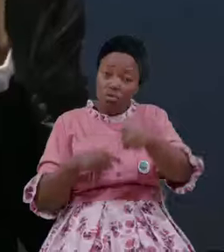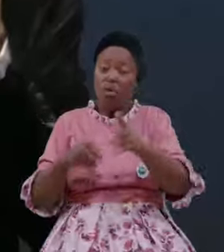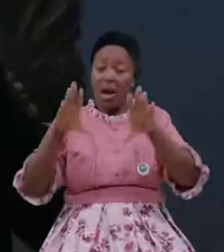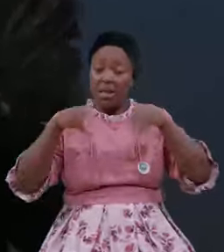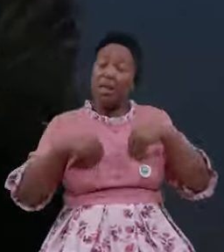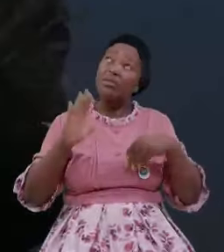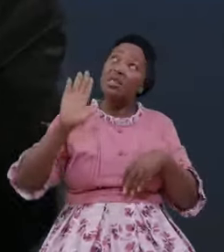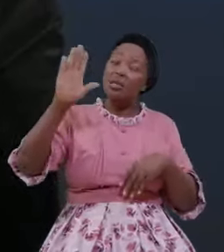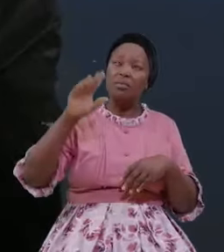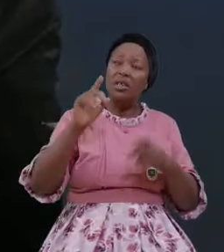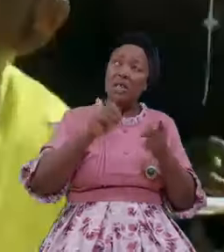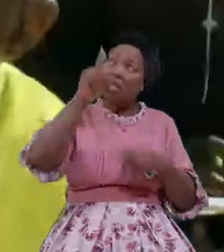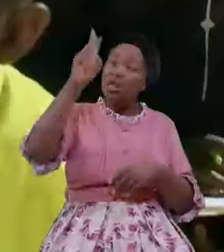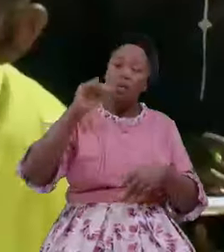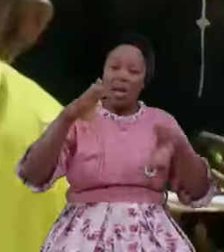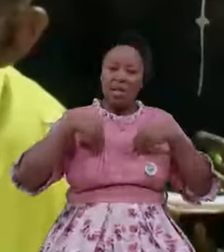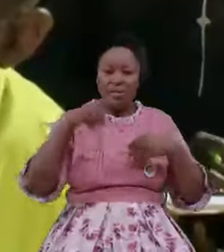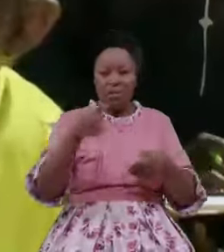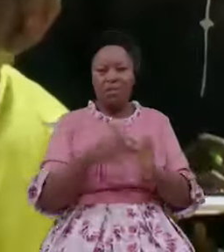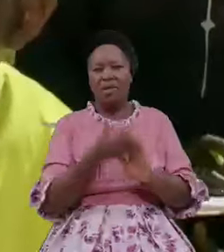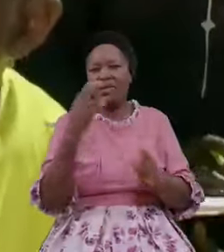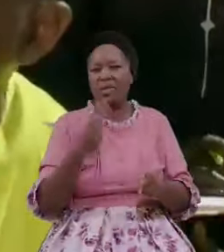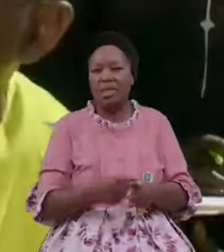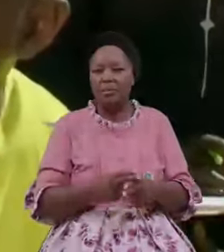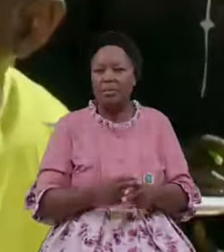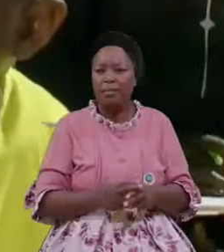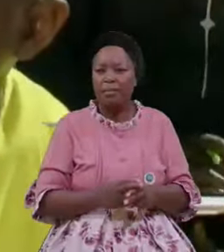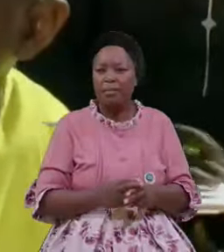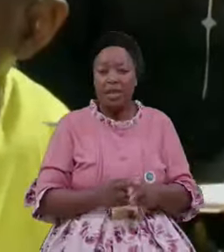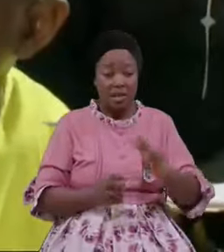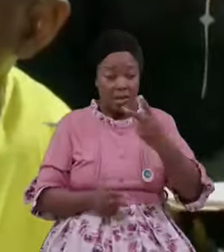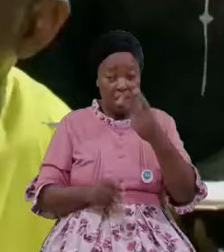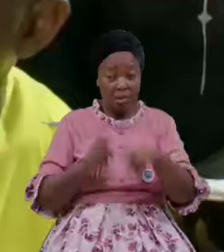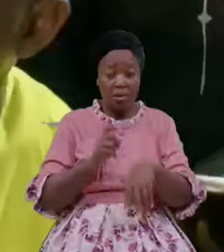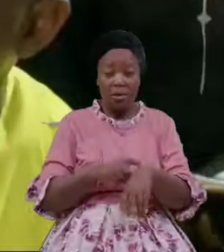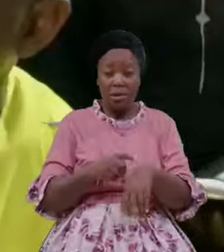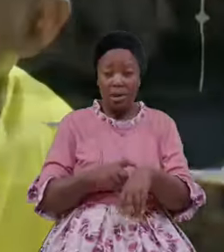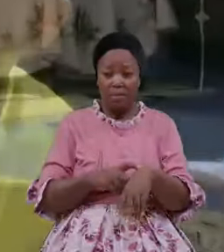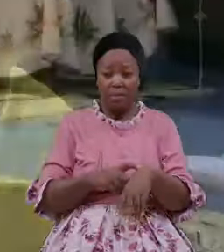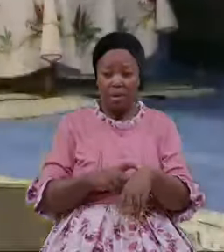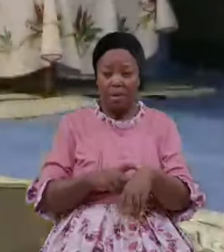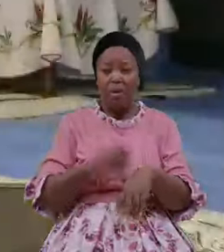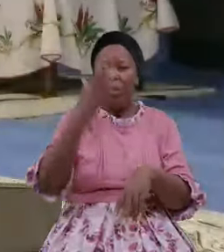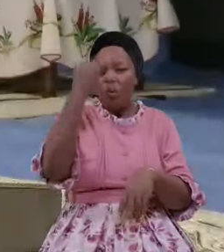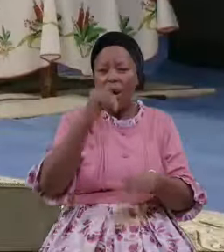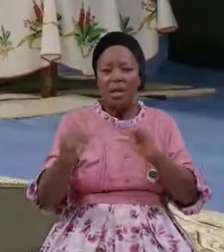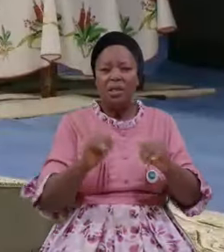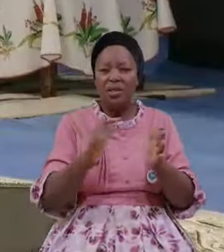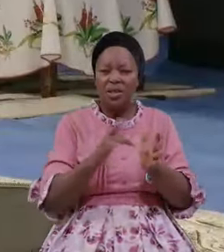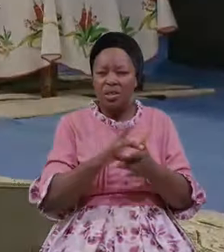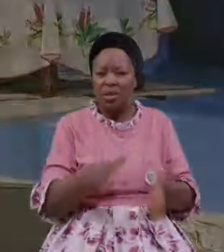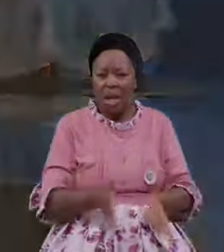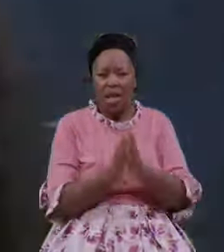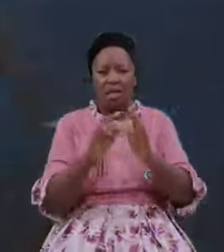will accept you. The second time, why did Jesus ask the second